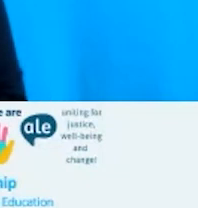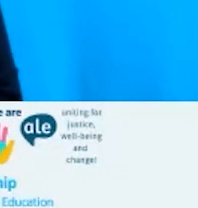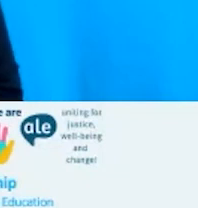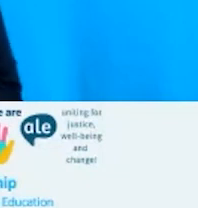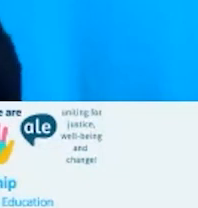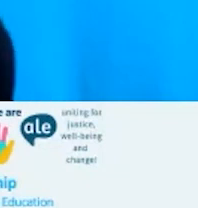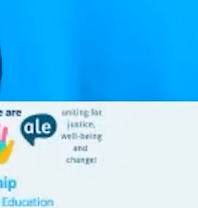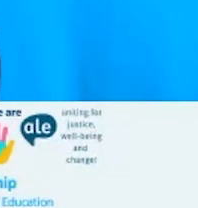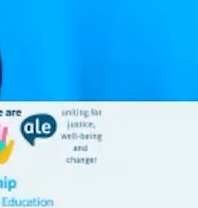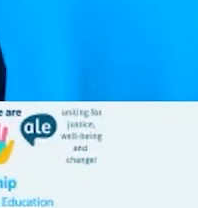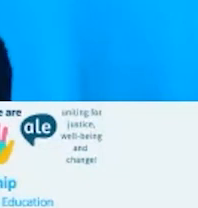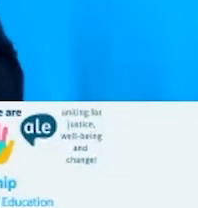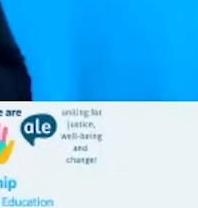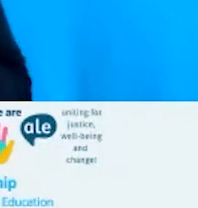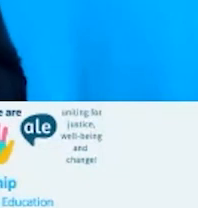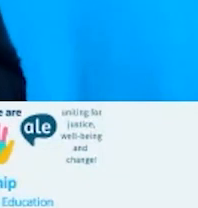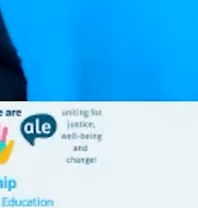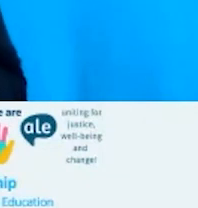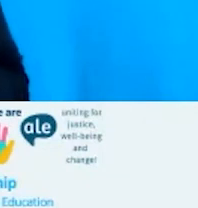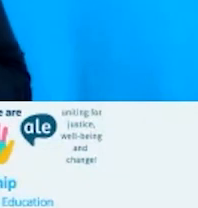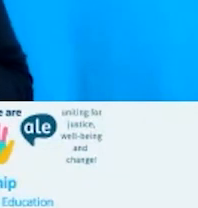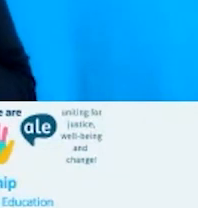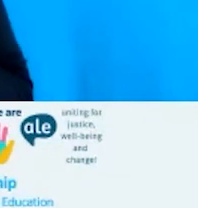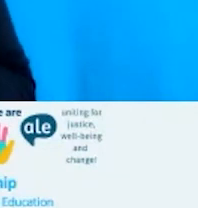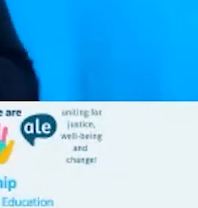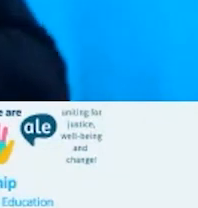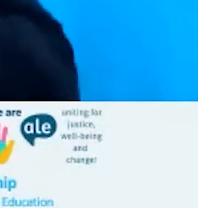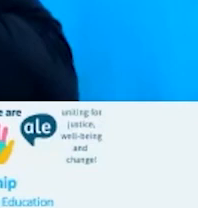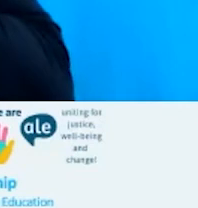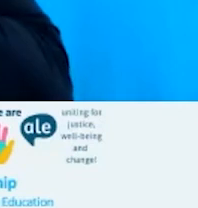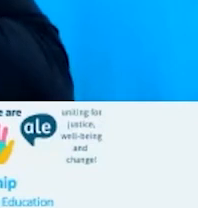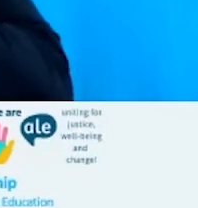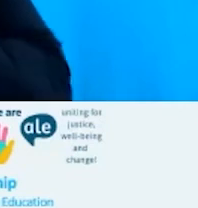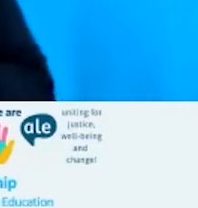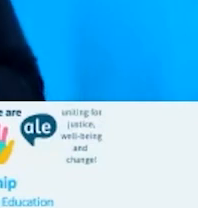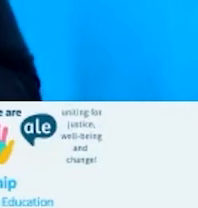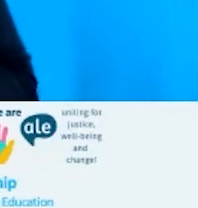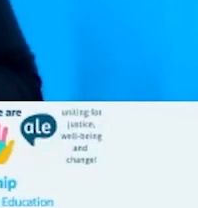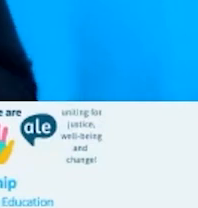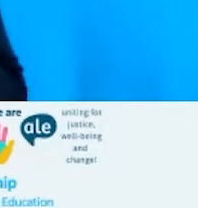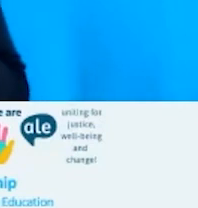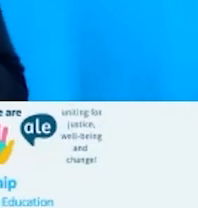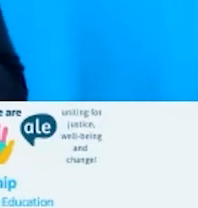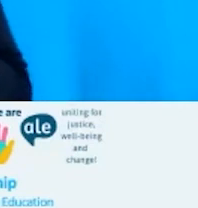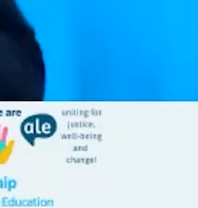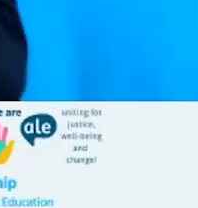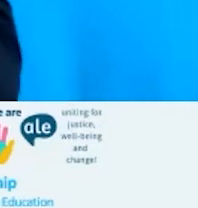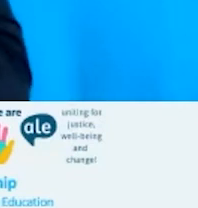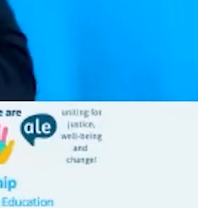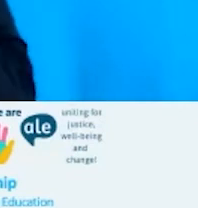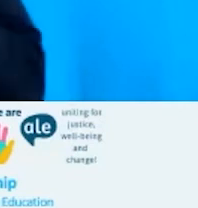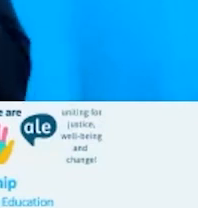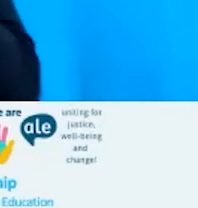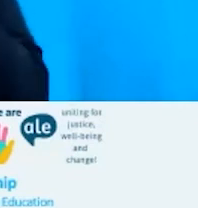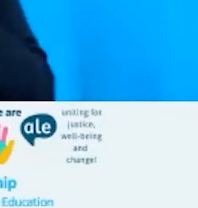of the European Union countries, in the highly developed countries with the long democratic traditions, they don't see this need so much. Like,